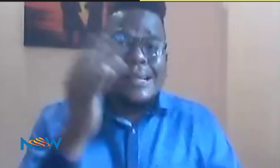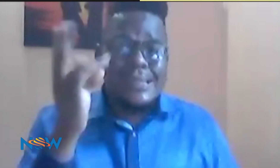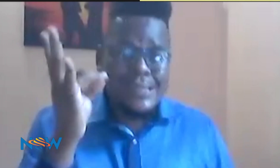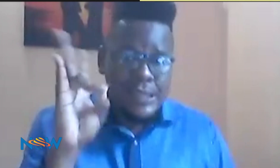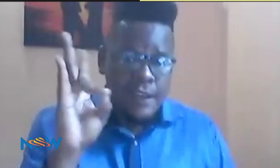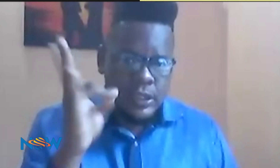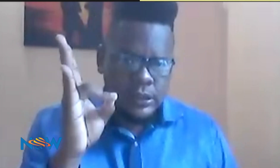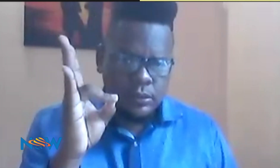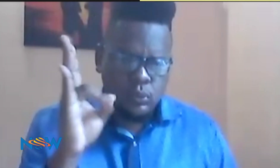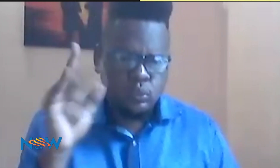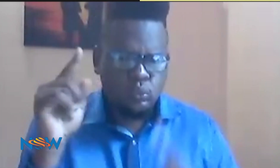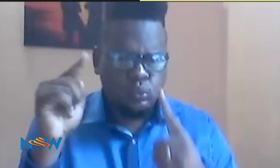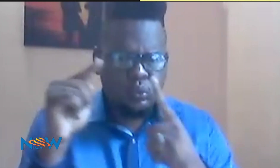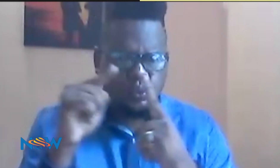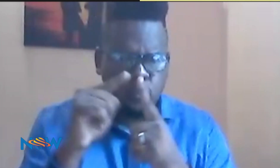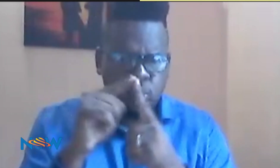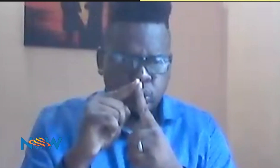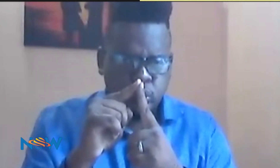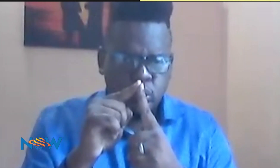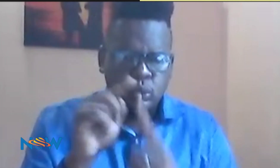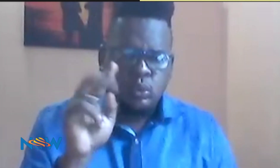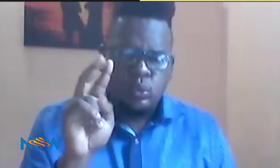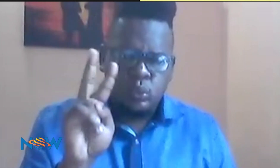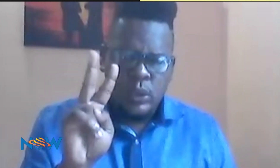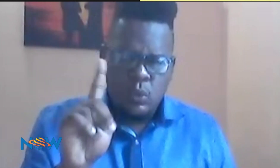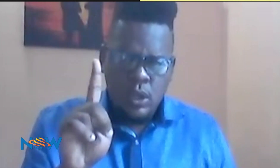is starting in July the